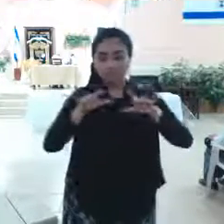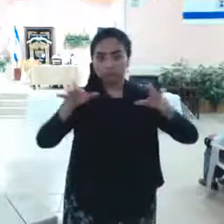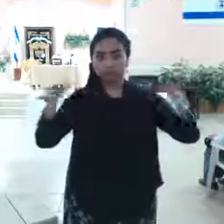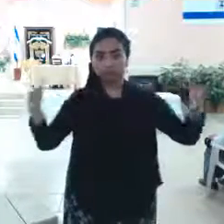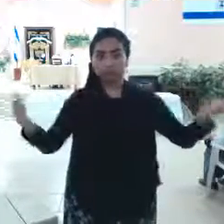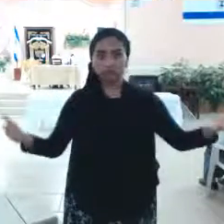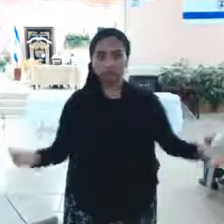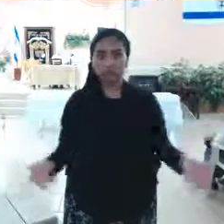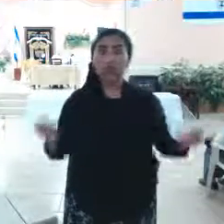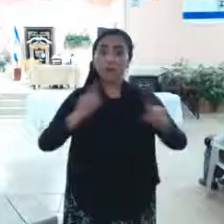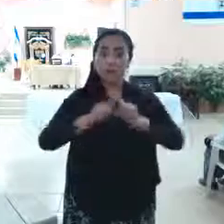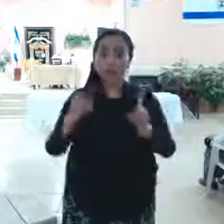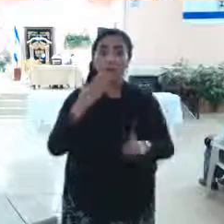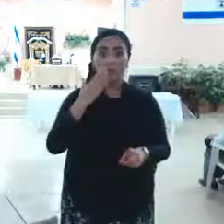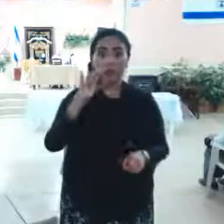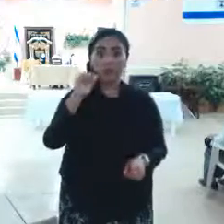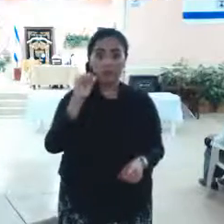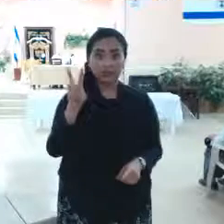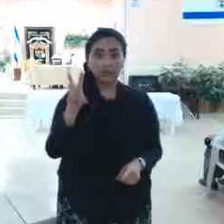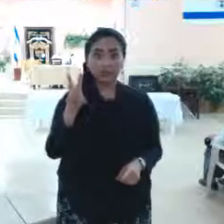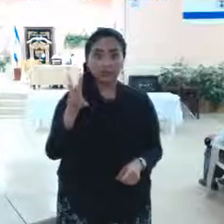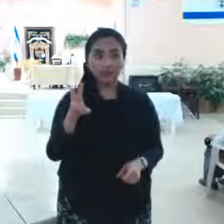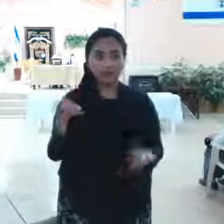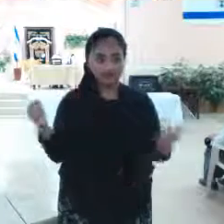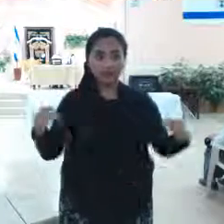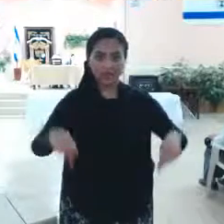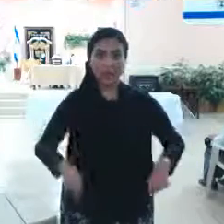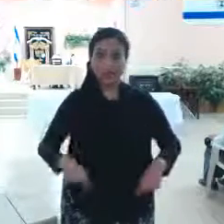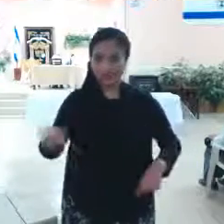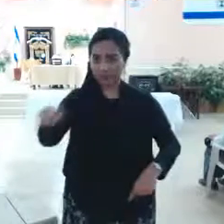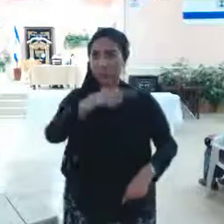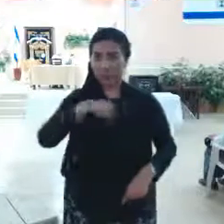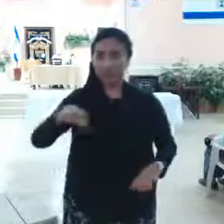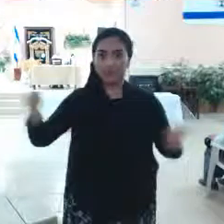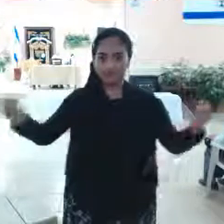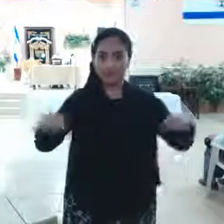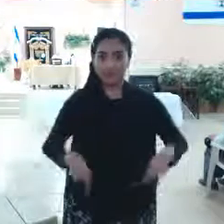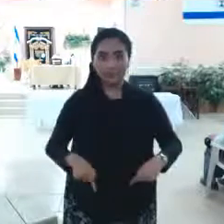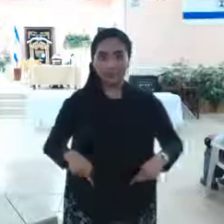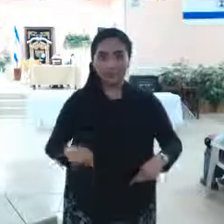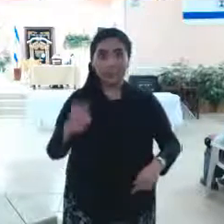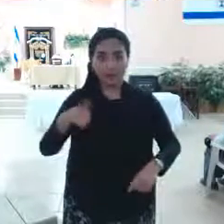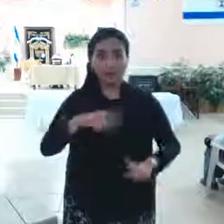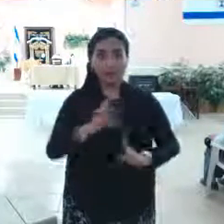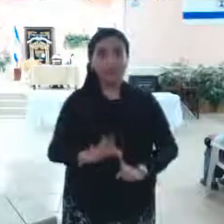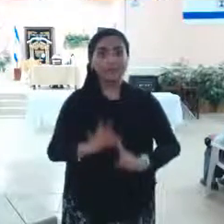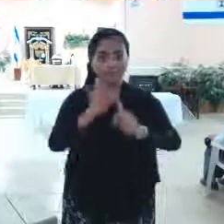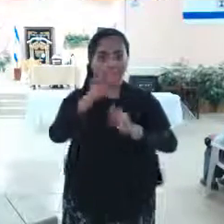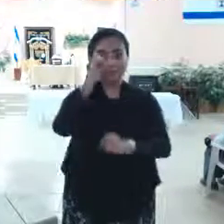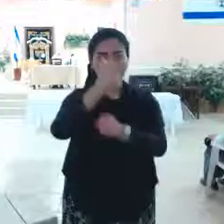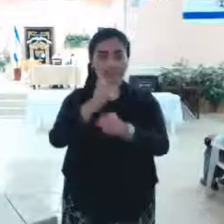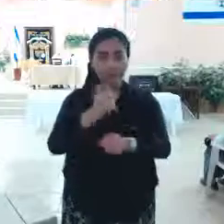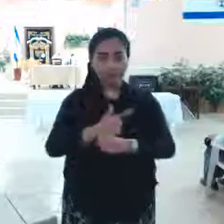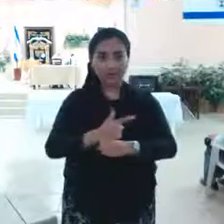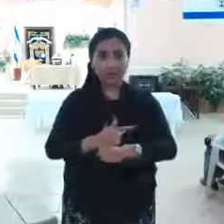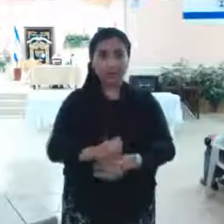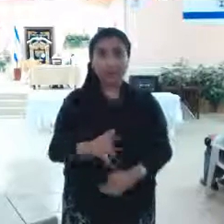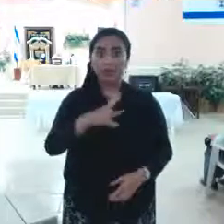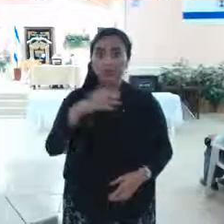completely spread. But thanks to Joshua, we are here. It is a privilege,